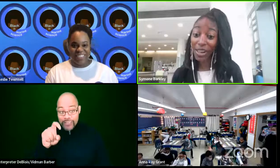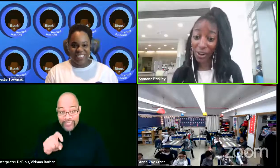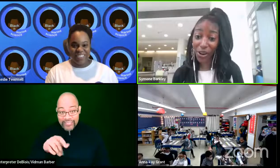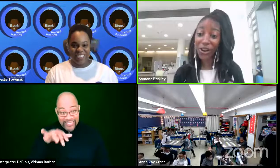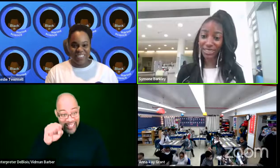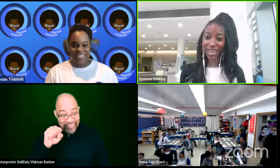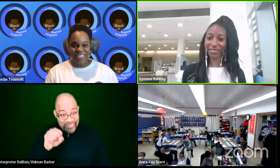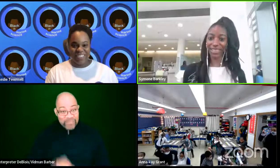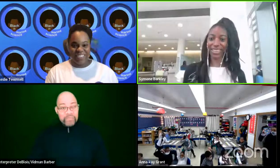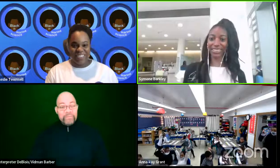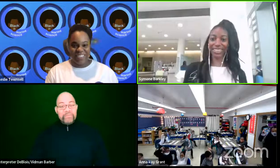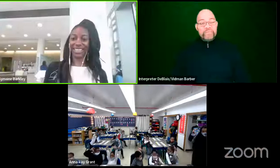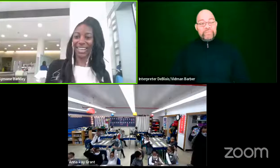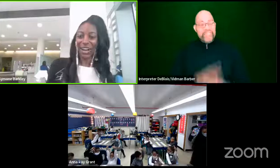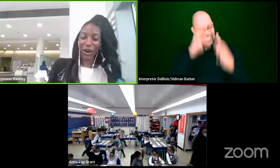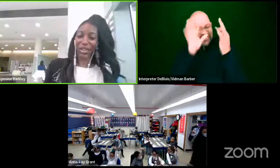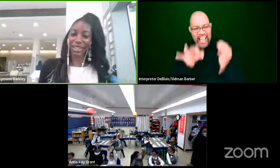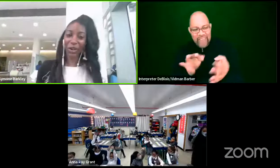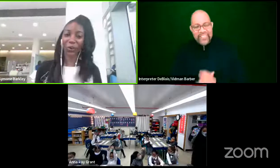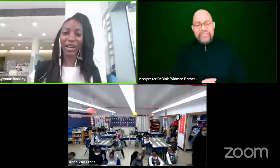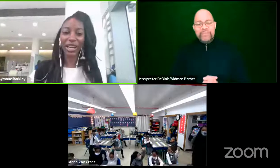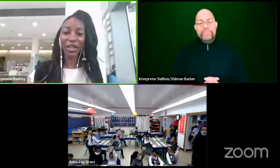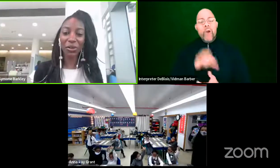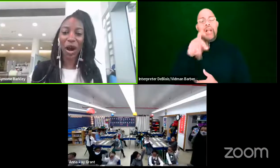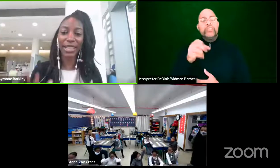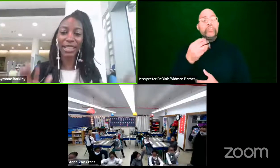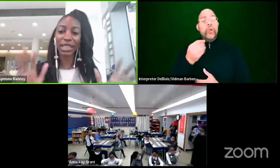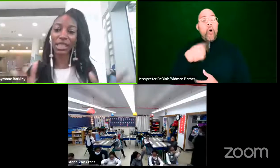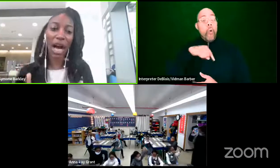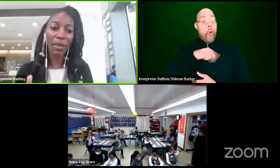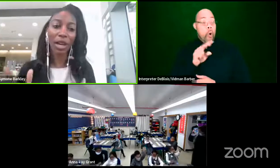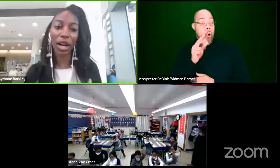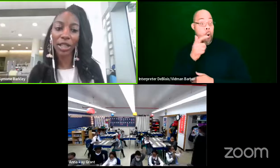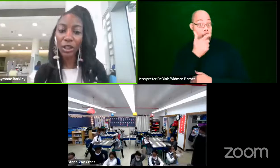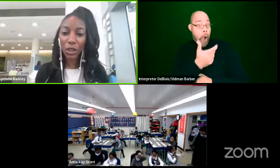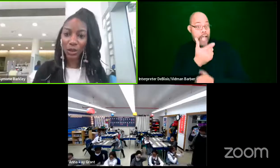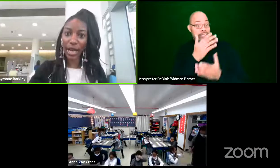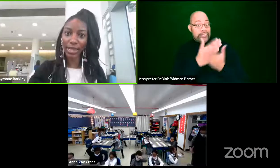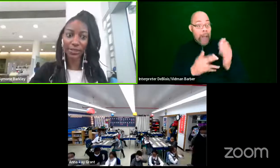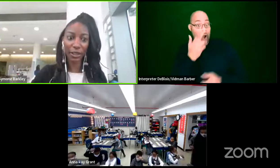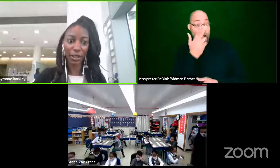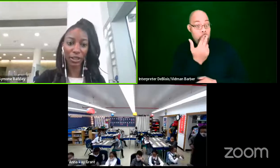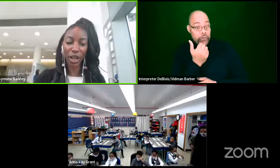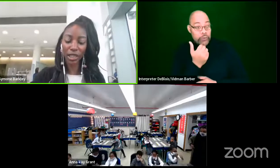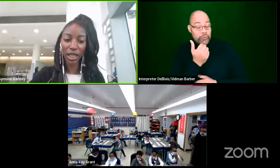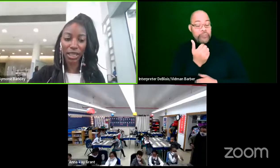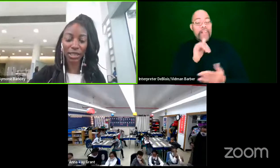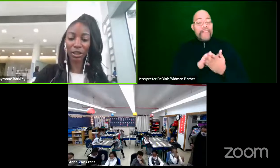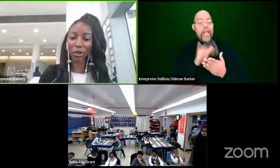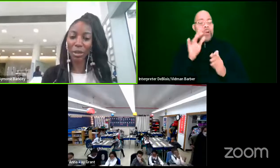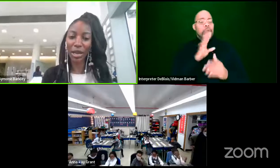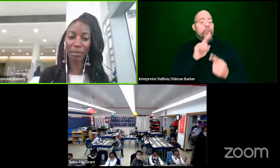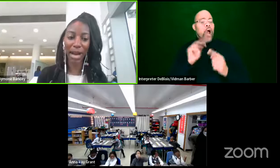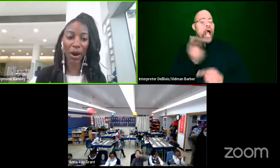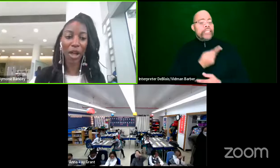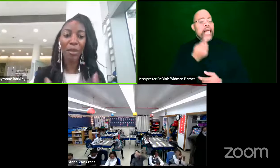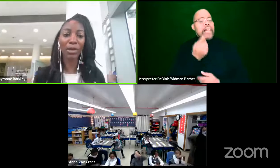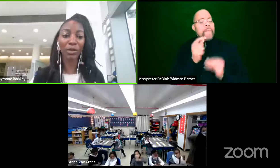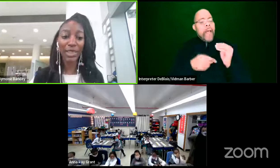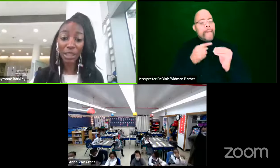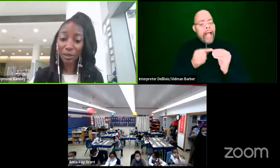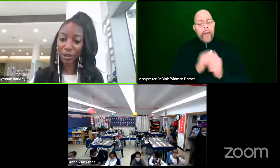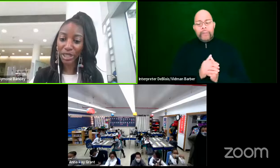Yeah, definitely. Okay, so we're going to watch some cartoons kind of that are going to talk to us a little bit